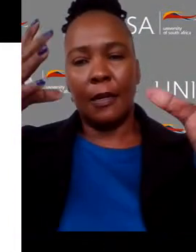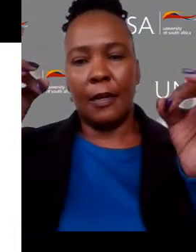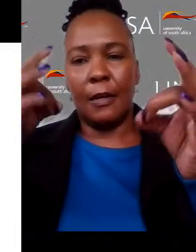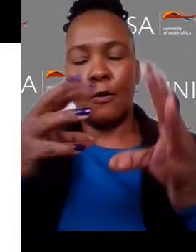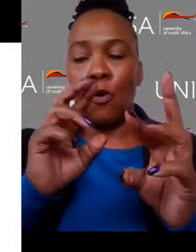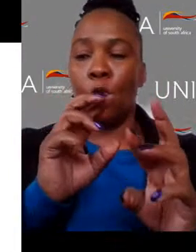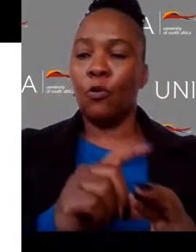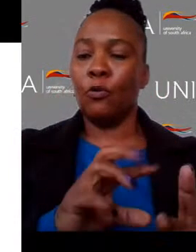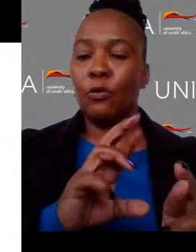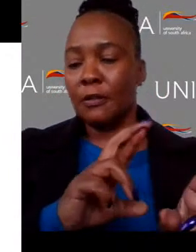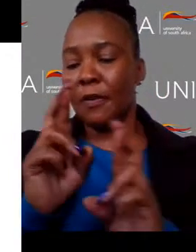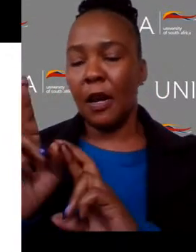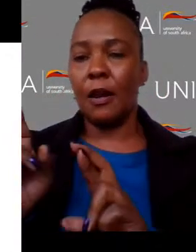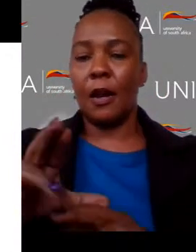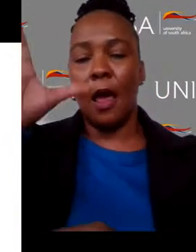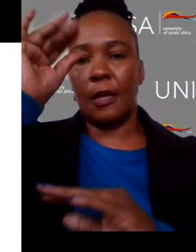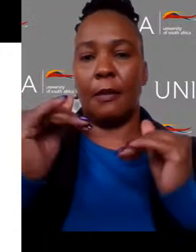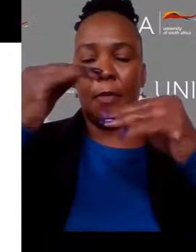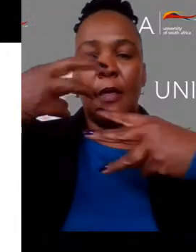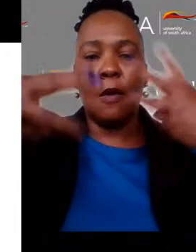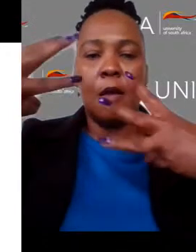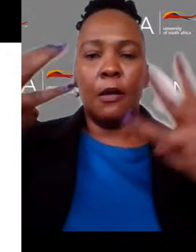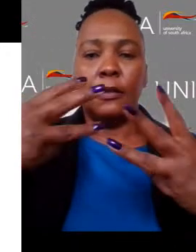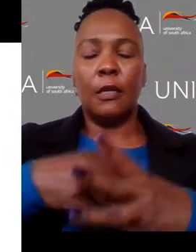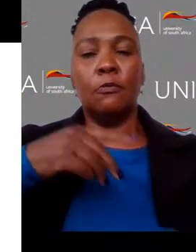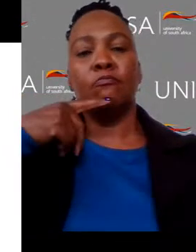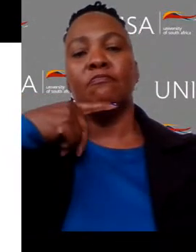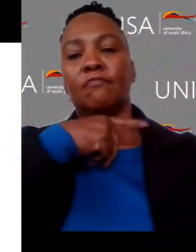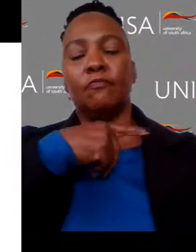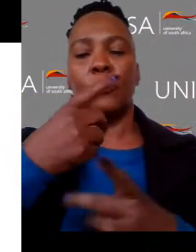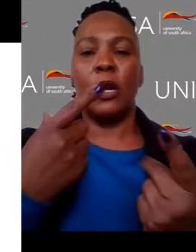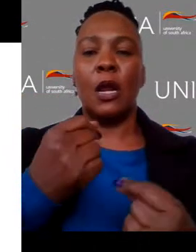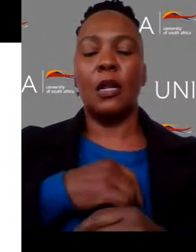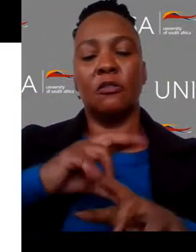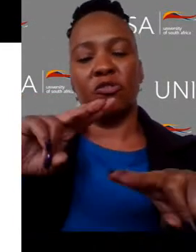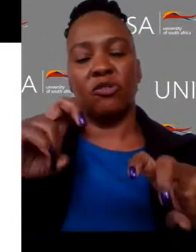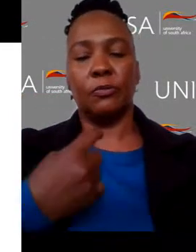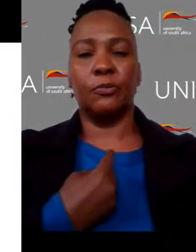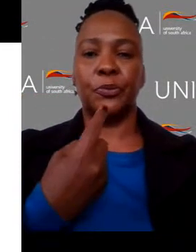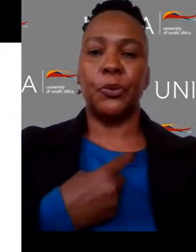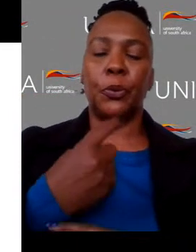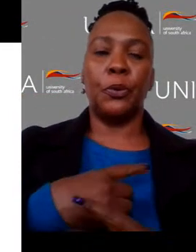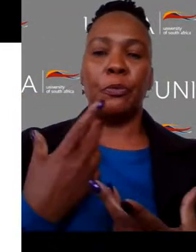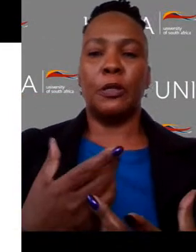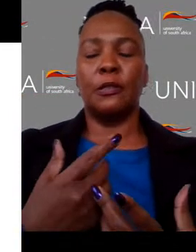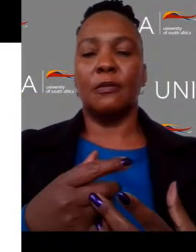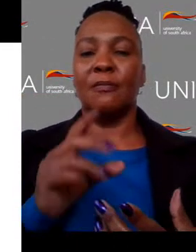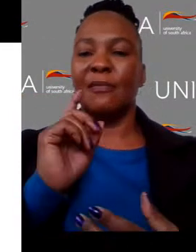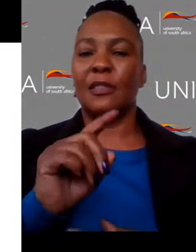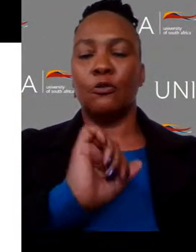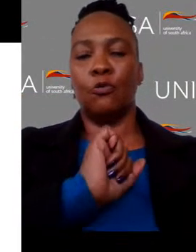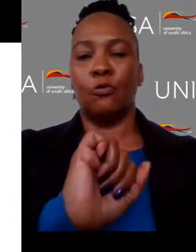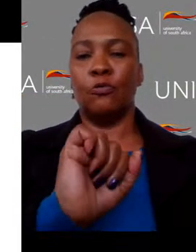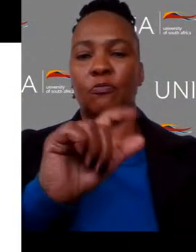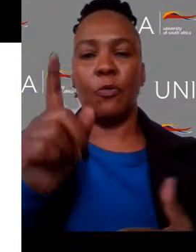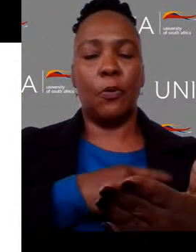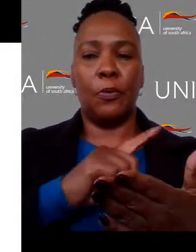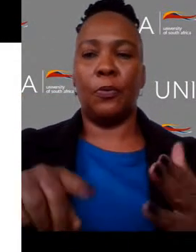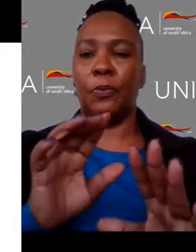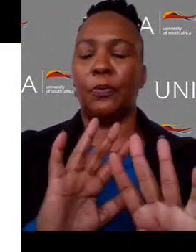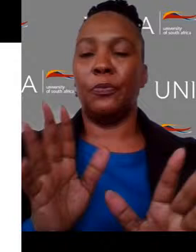in academic work. That's where you pretend to have done the research, you make a fake citation, and that is